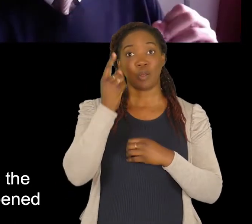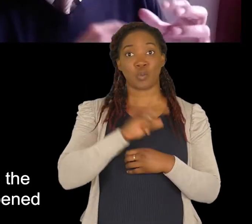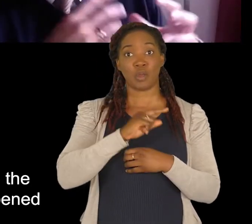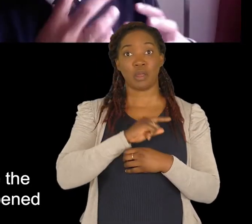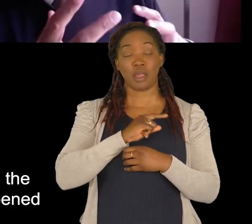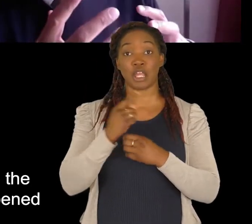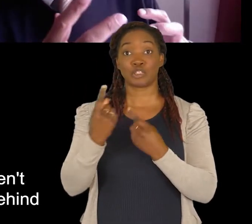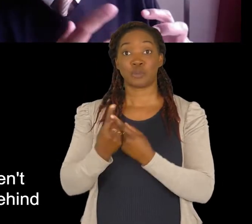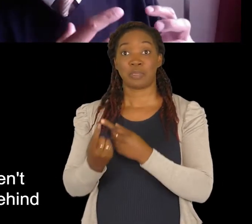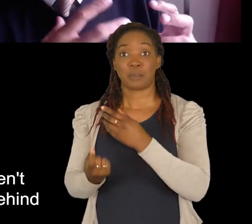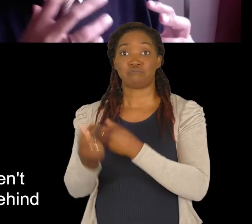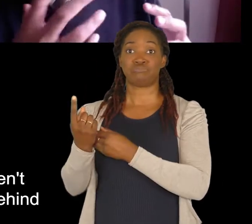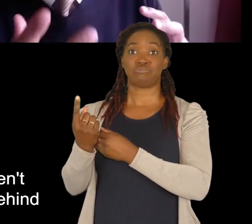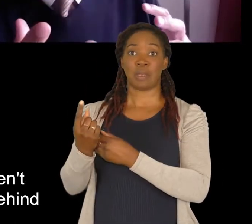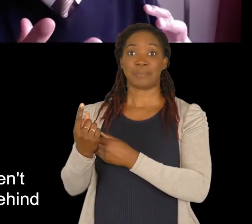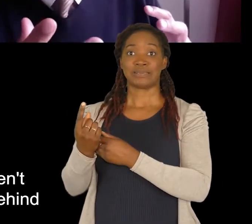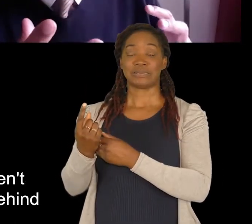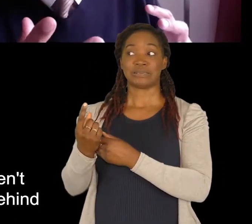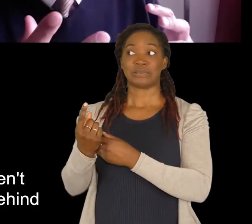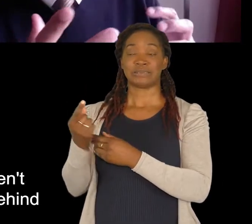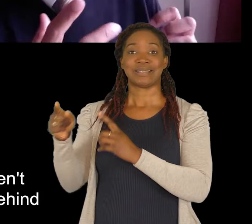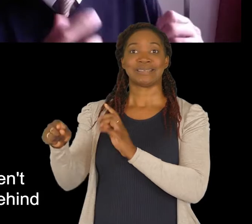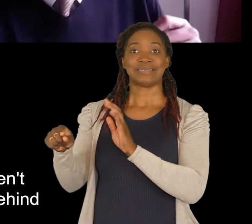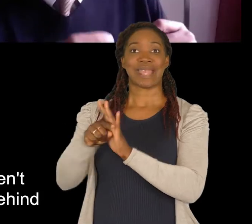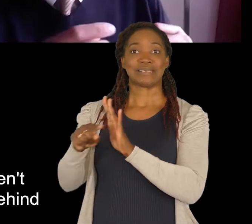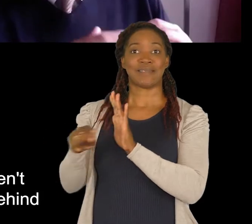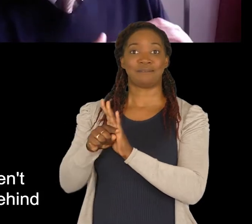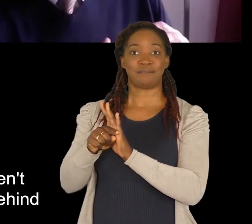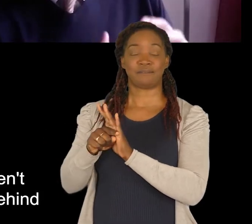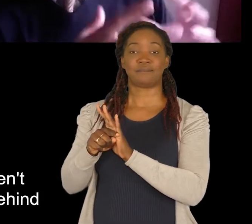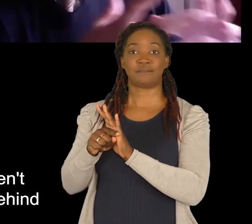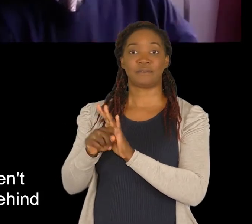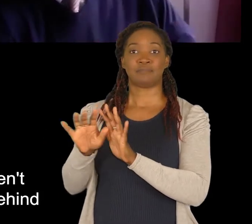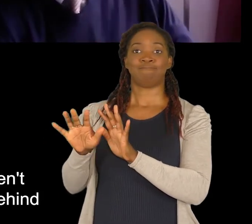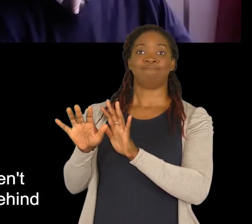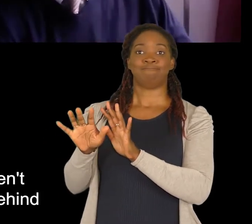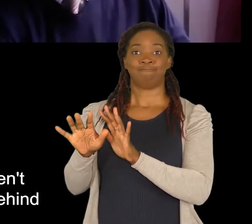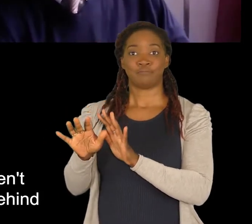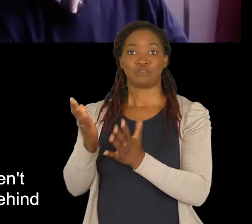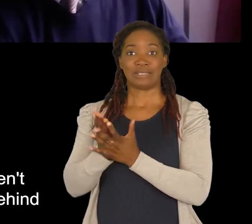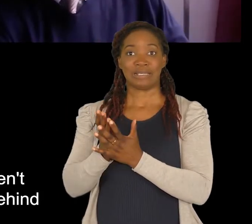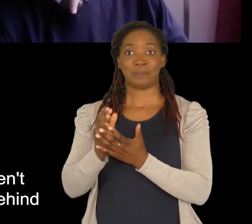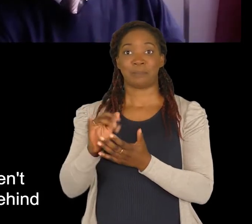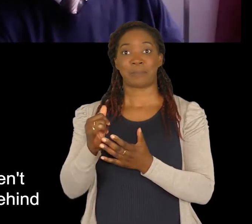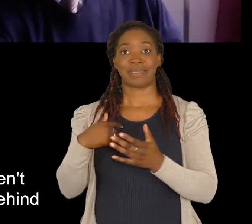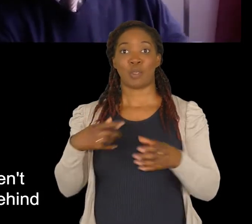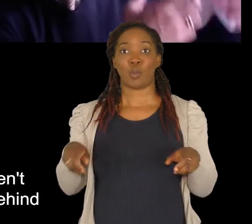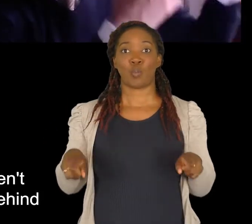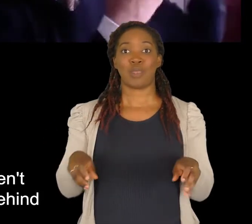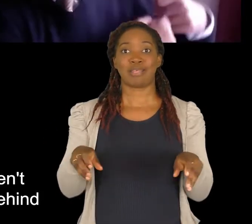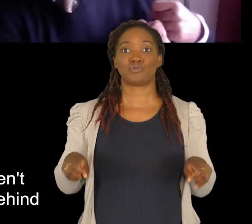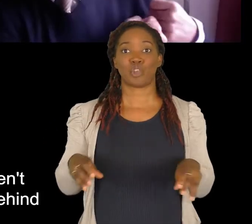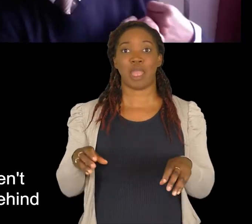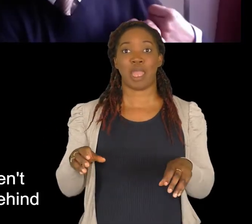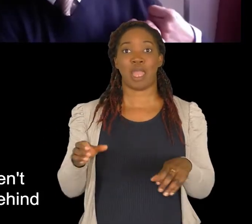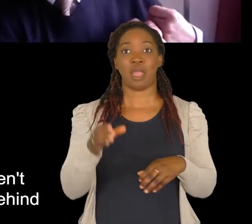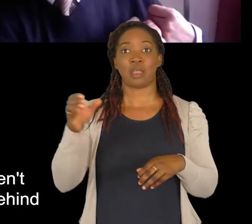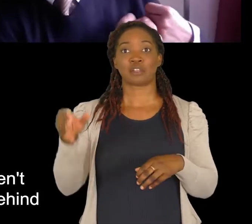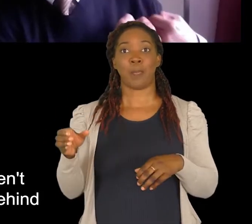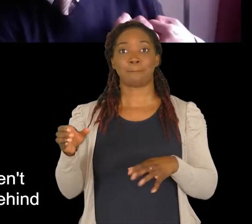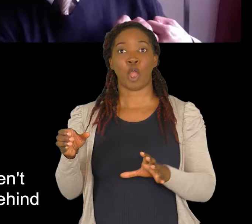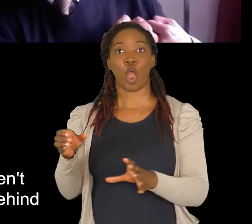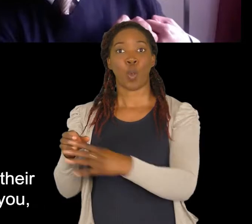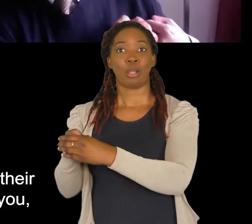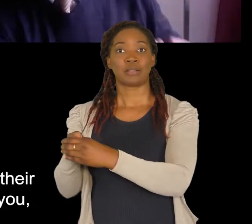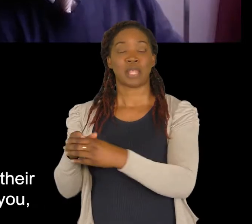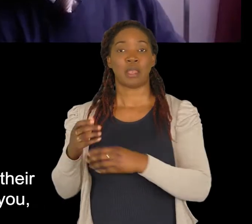because of something that's happened to them that's quite negative, Rosa, right? So they haven't got a wheelchair cup holder. They haven't got an umbrella